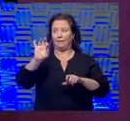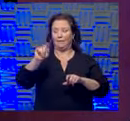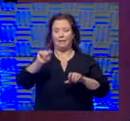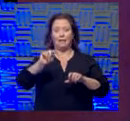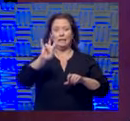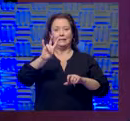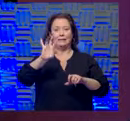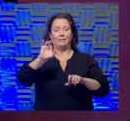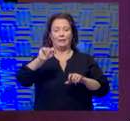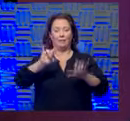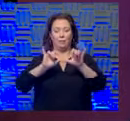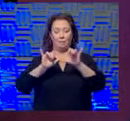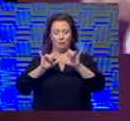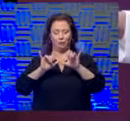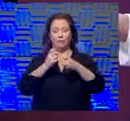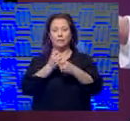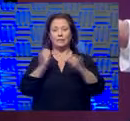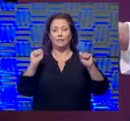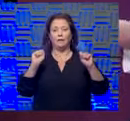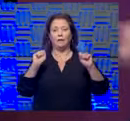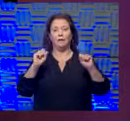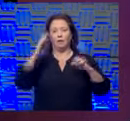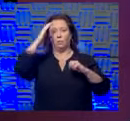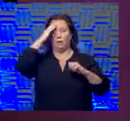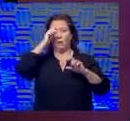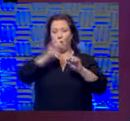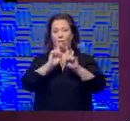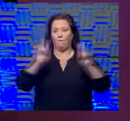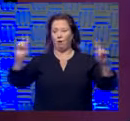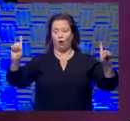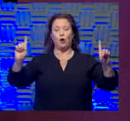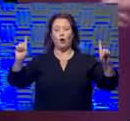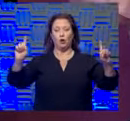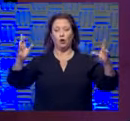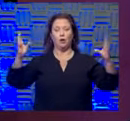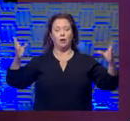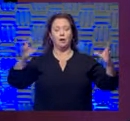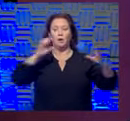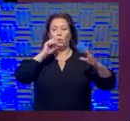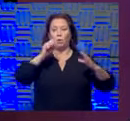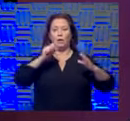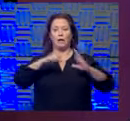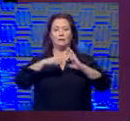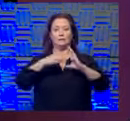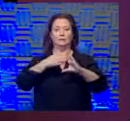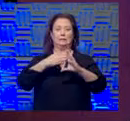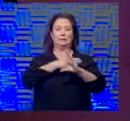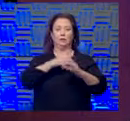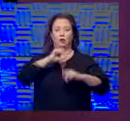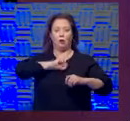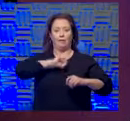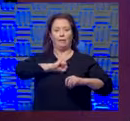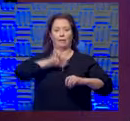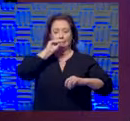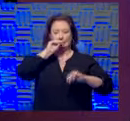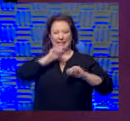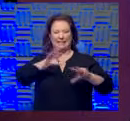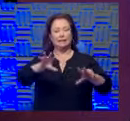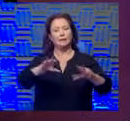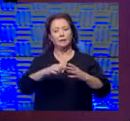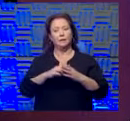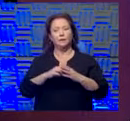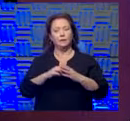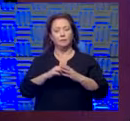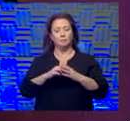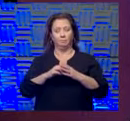measure air tape measure exchanges tape there are measures. here. Yes, we do. We know how far the distances apart. Yep. We're not symptomatic or coughing and sneezing, so we are in the And